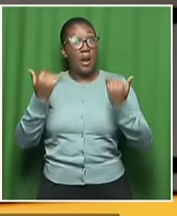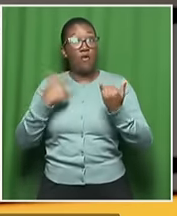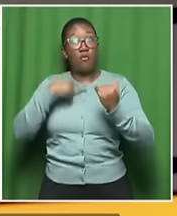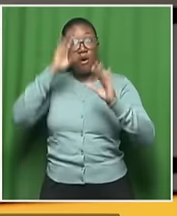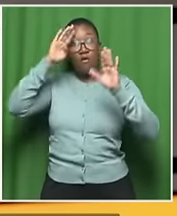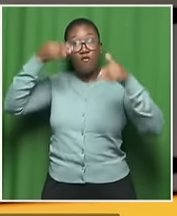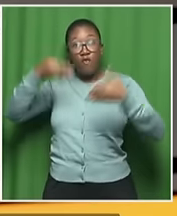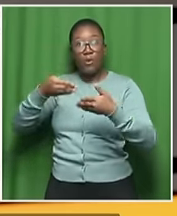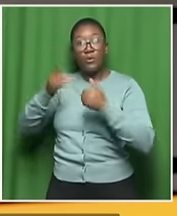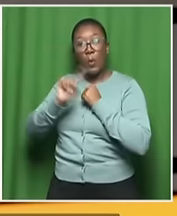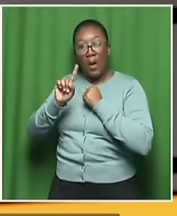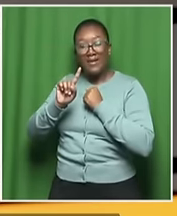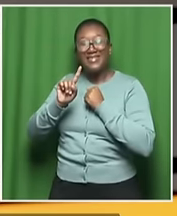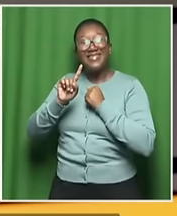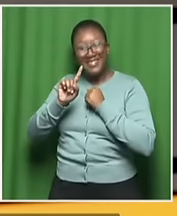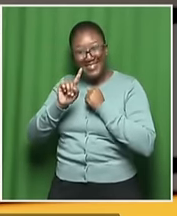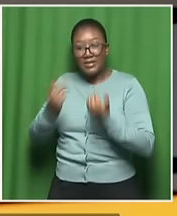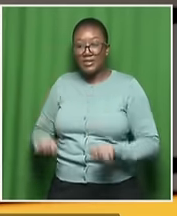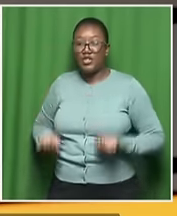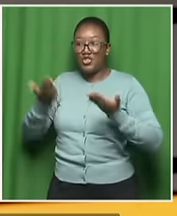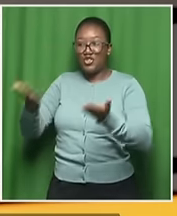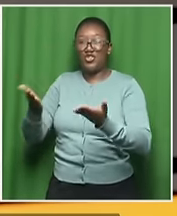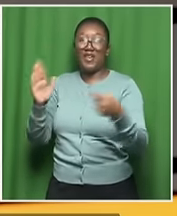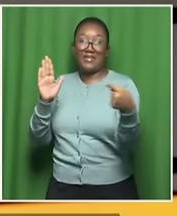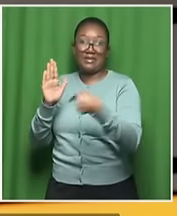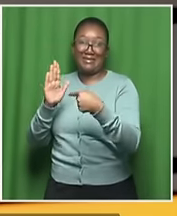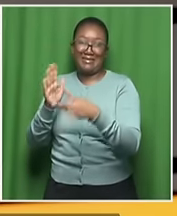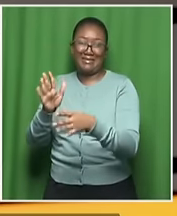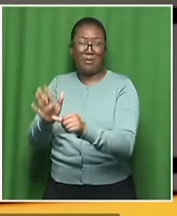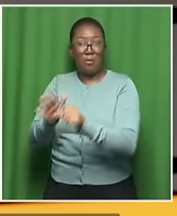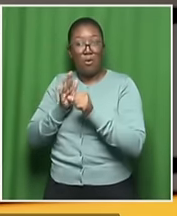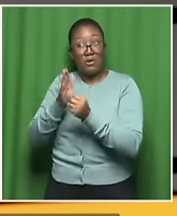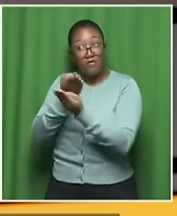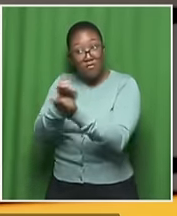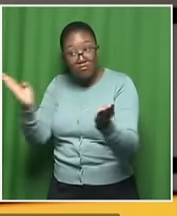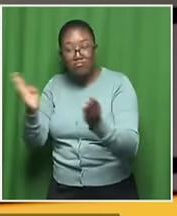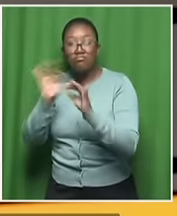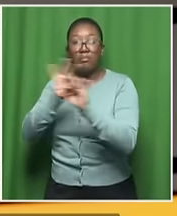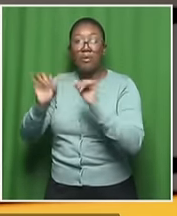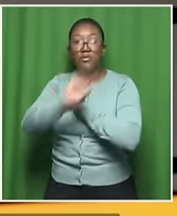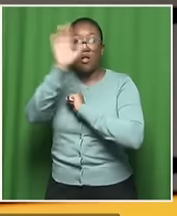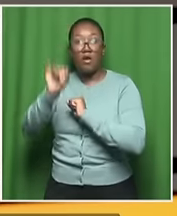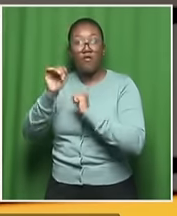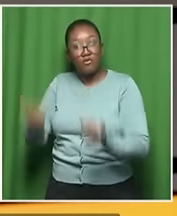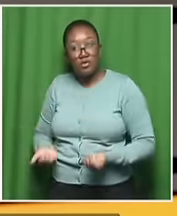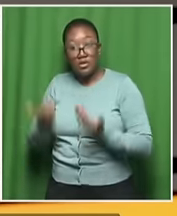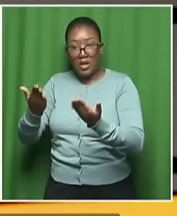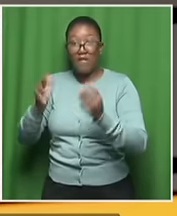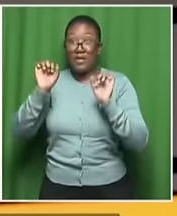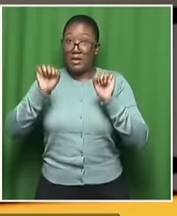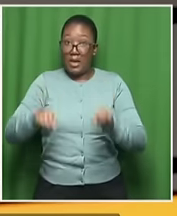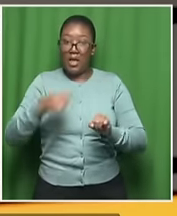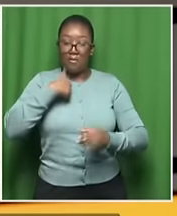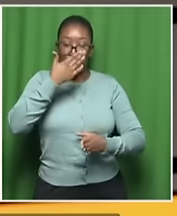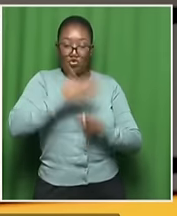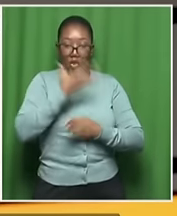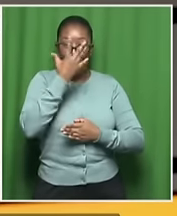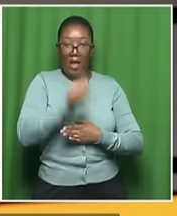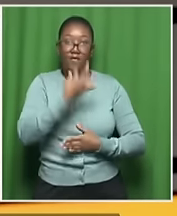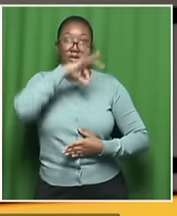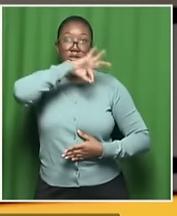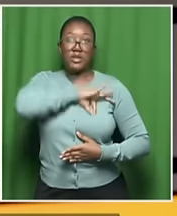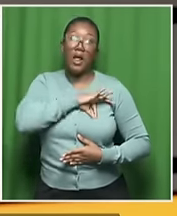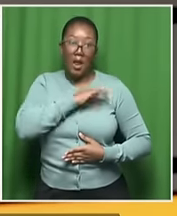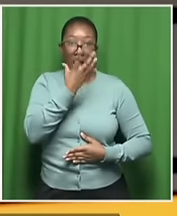doing is a service delivery to the people of South Africa. It's not only that I have a job and I want to have a salary by the end